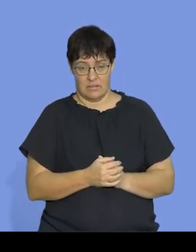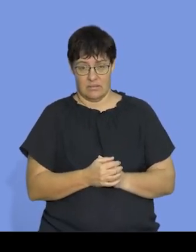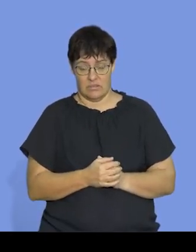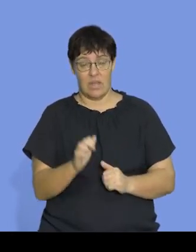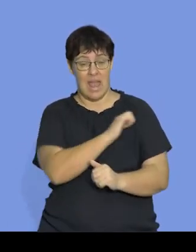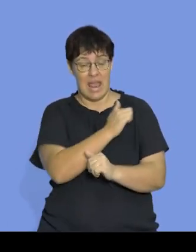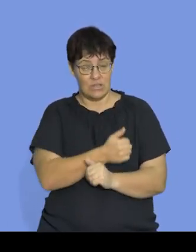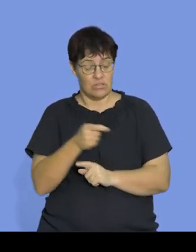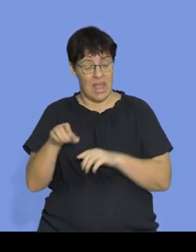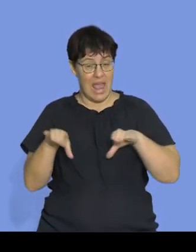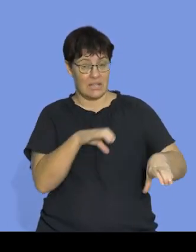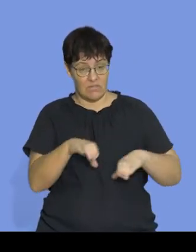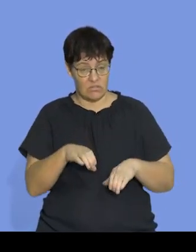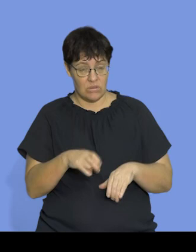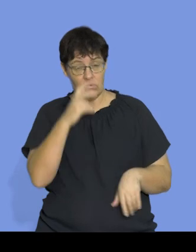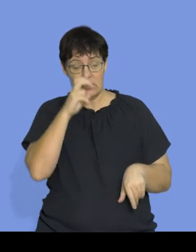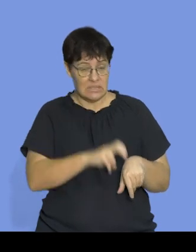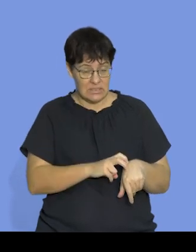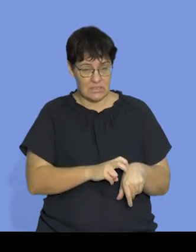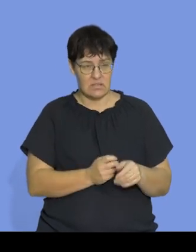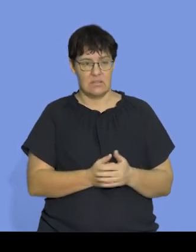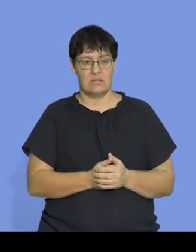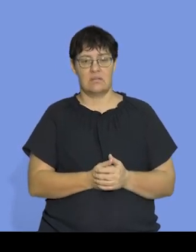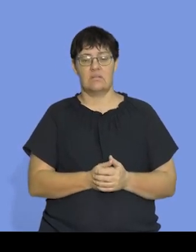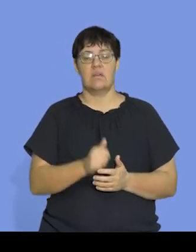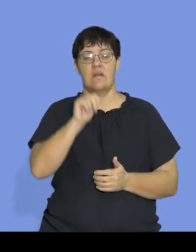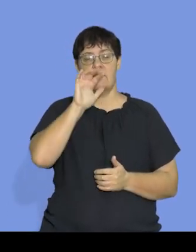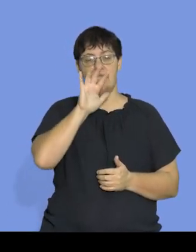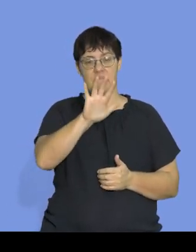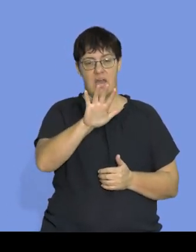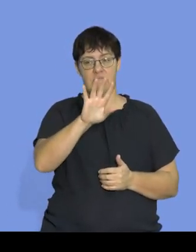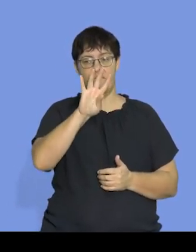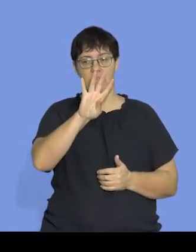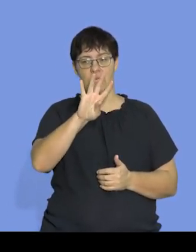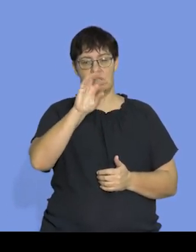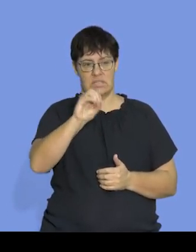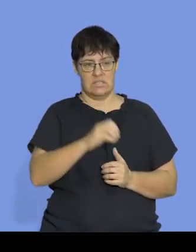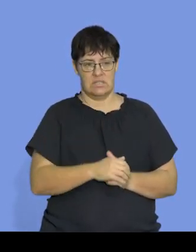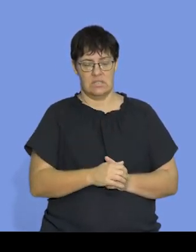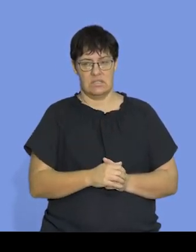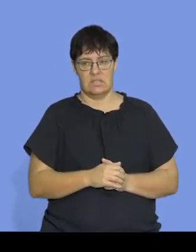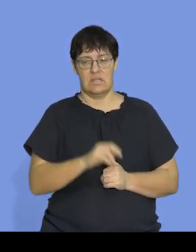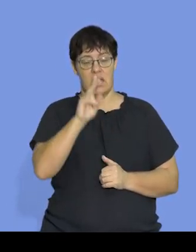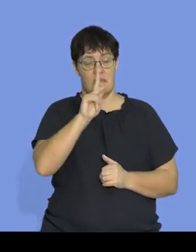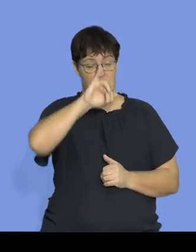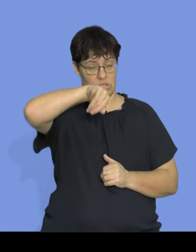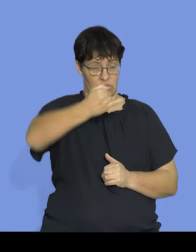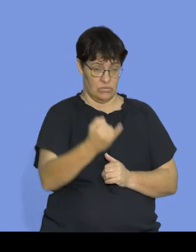this activation complex it has is actually 540 kilojoules per